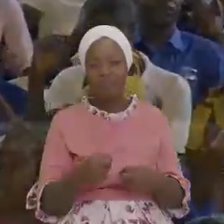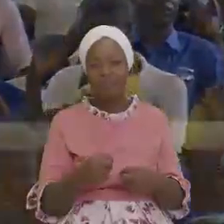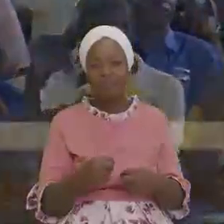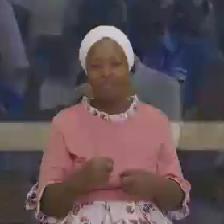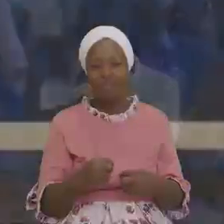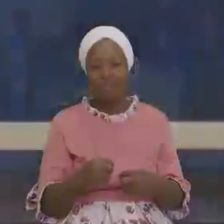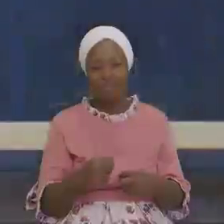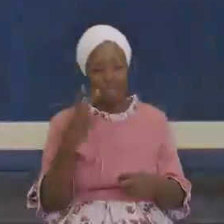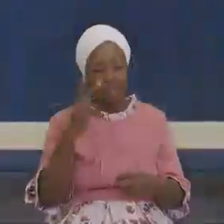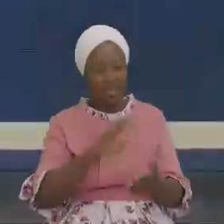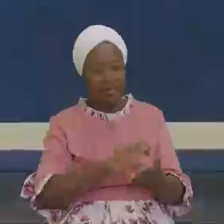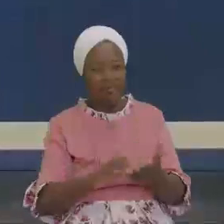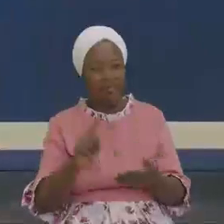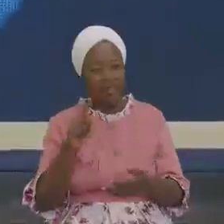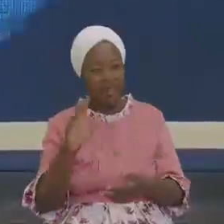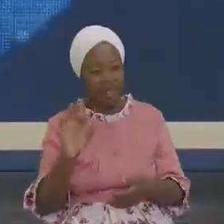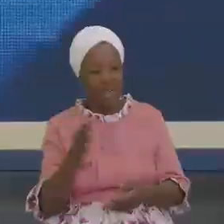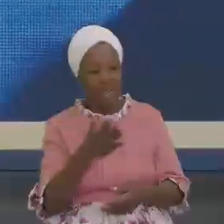Look at verse 29 there.